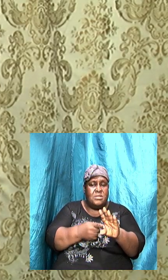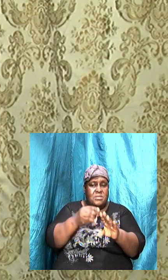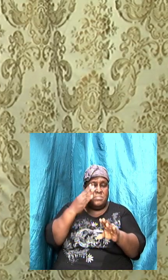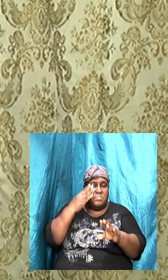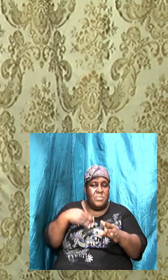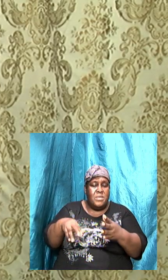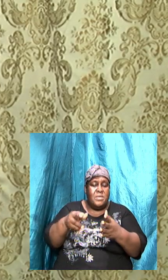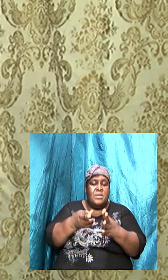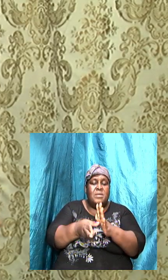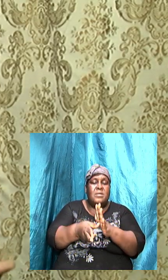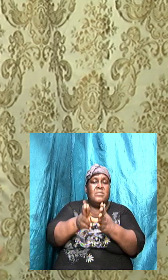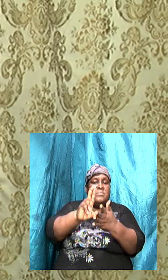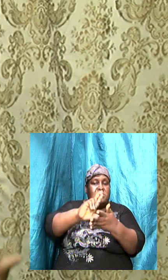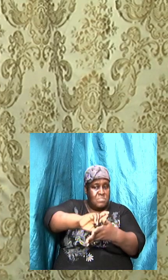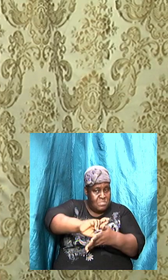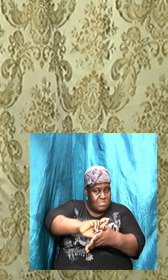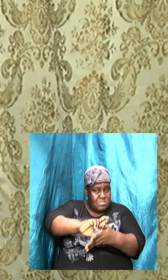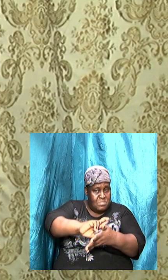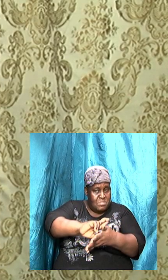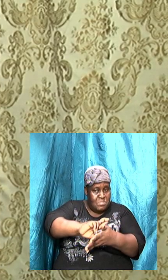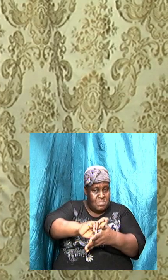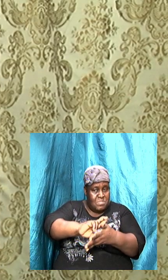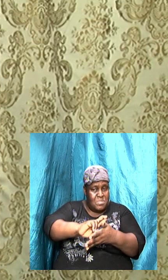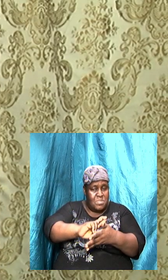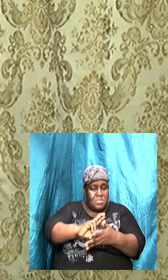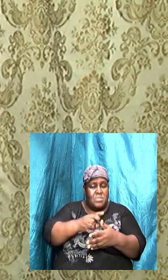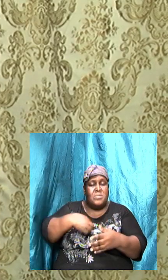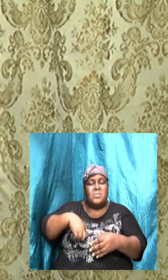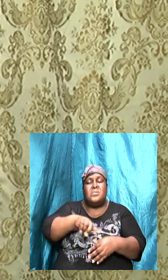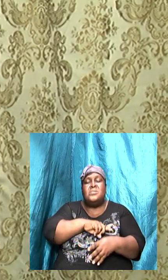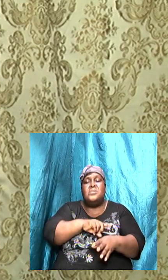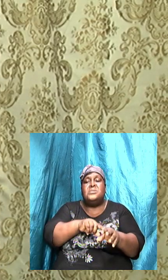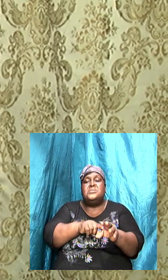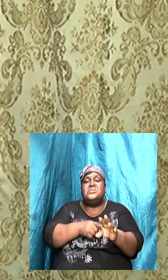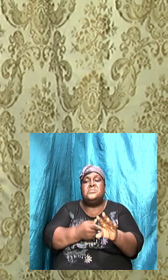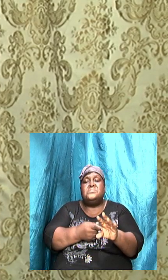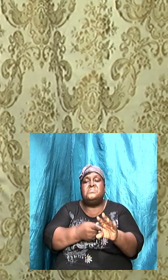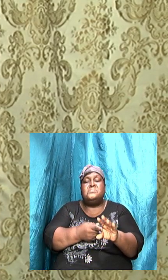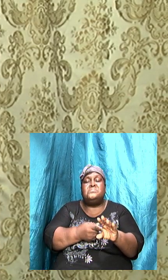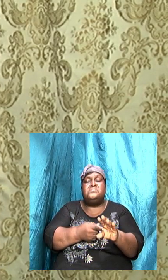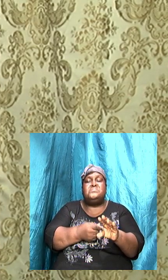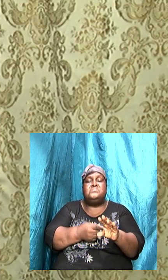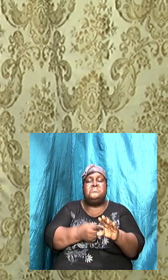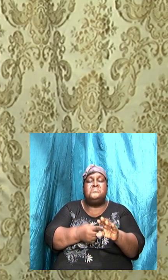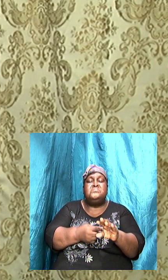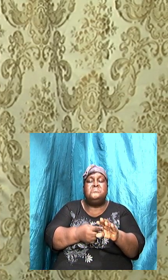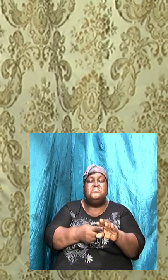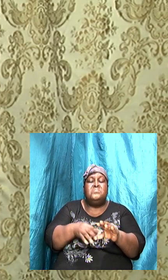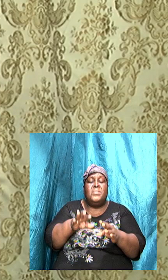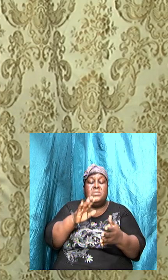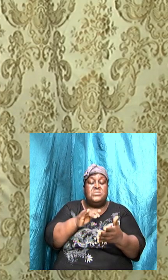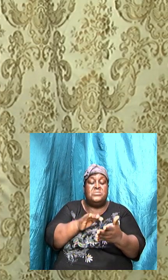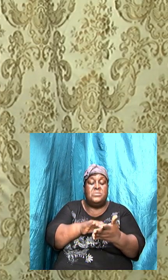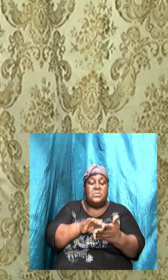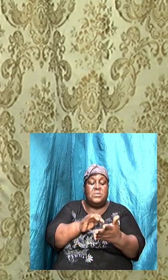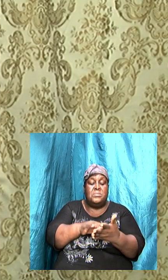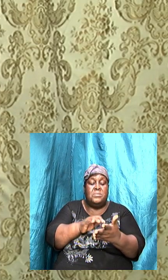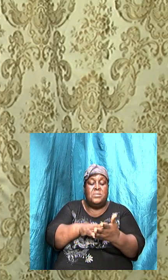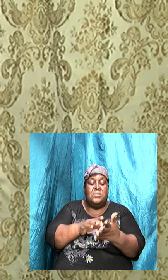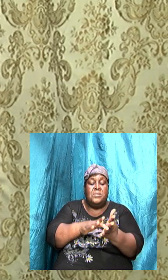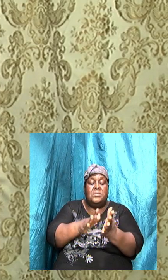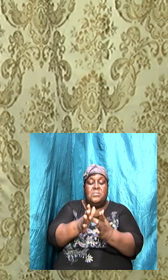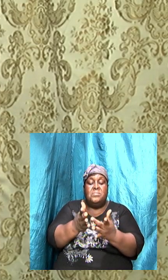way of review, and just a brief recap. We started out by looking at the book